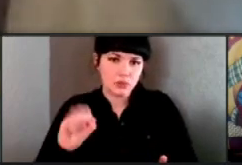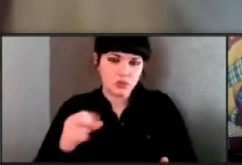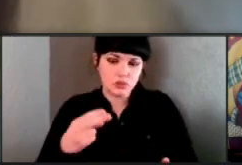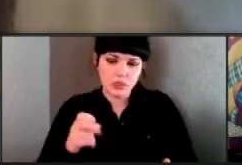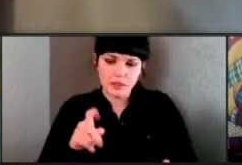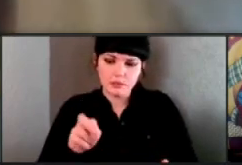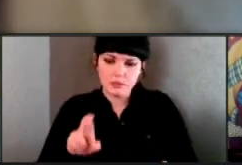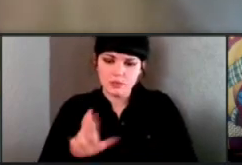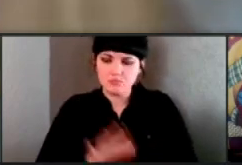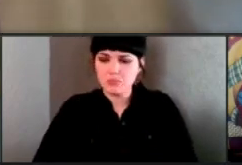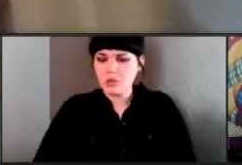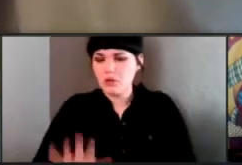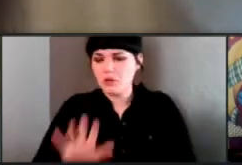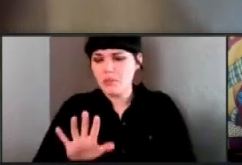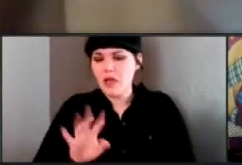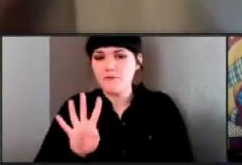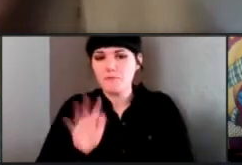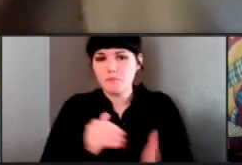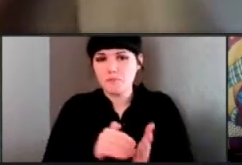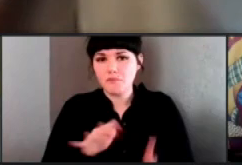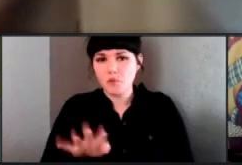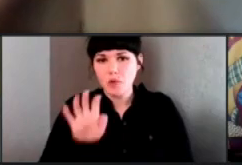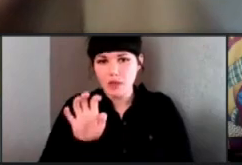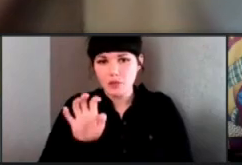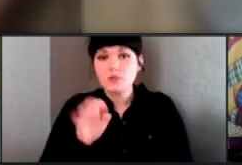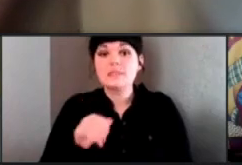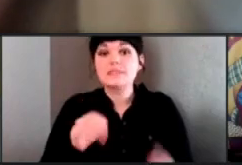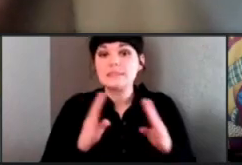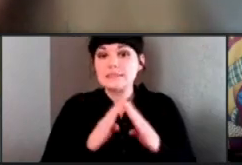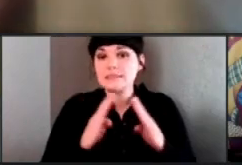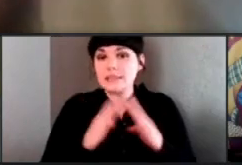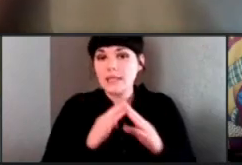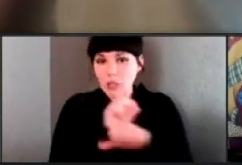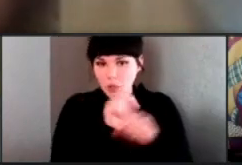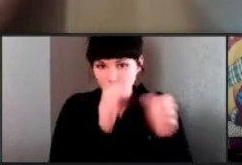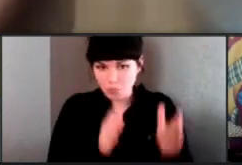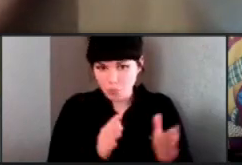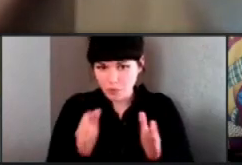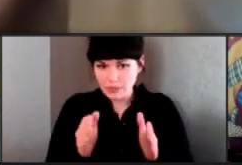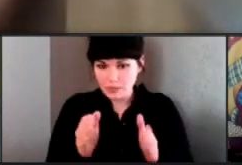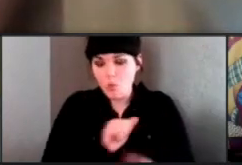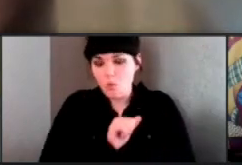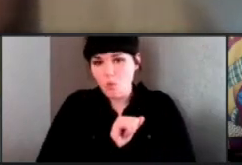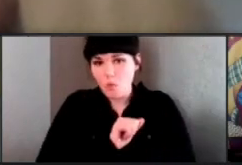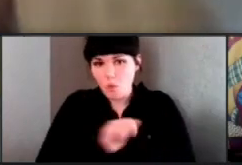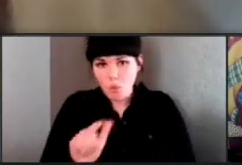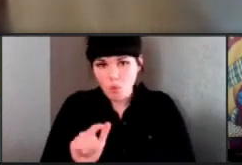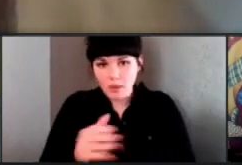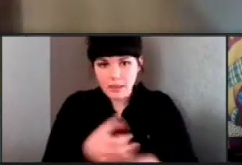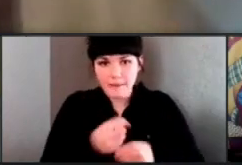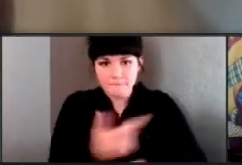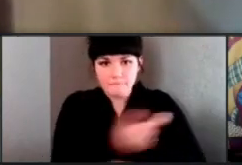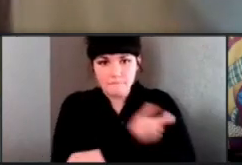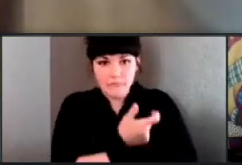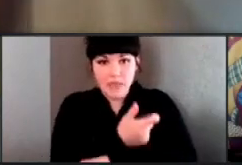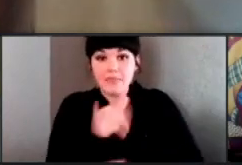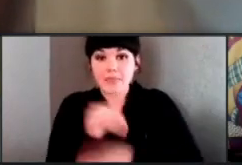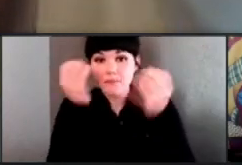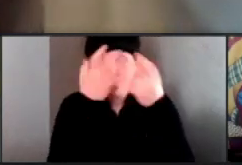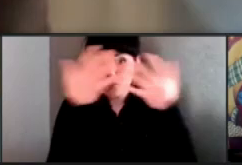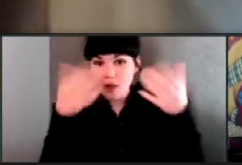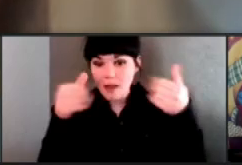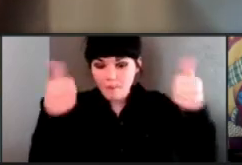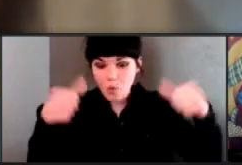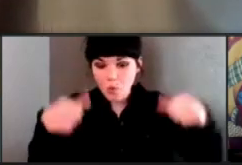city employees. And so all of this information is located on our website now. So they've done a really good job about updating